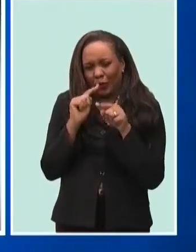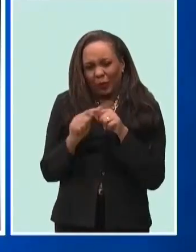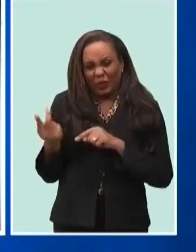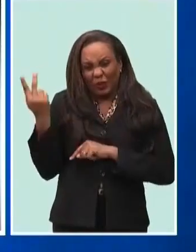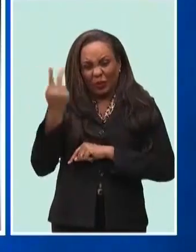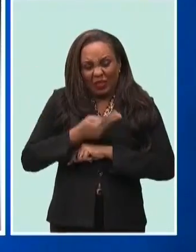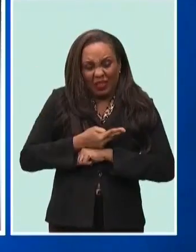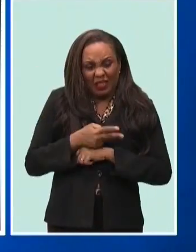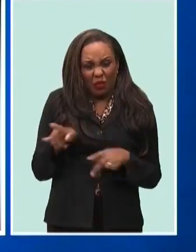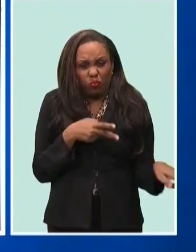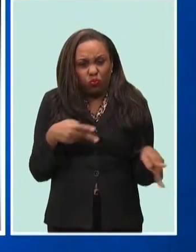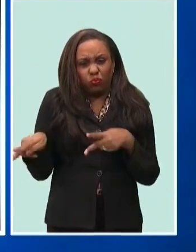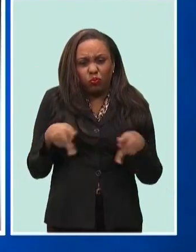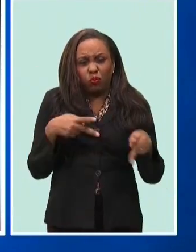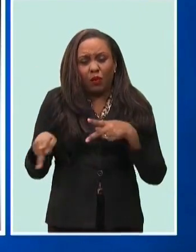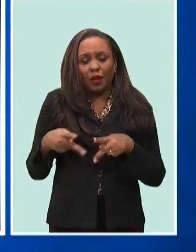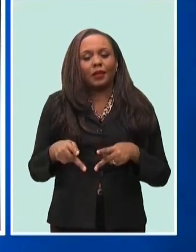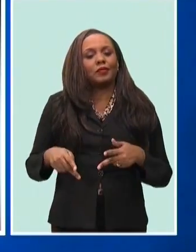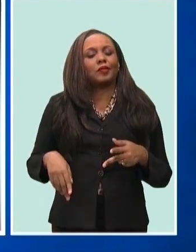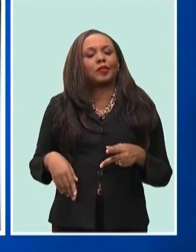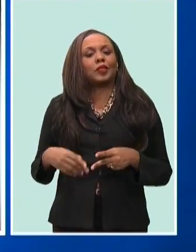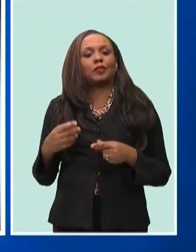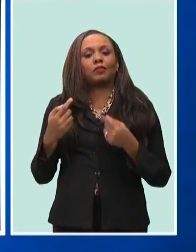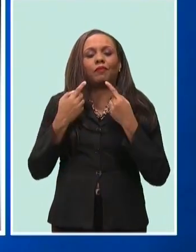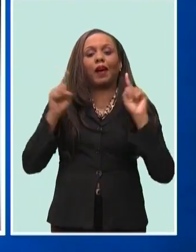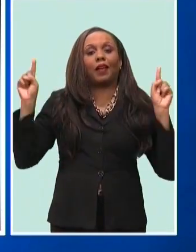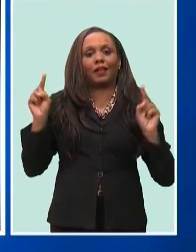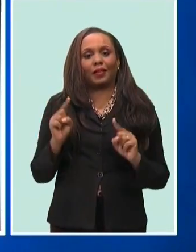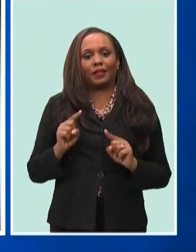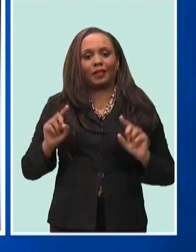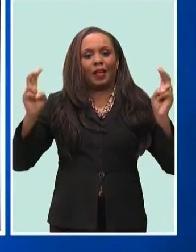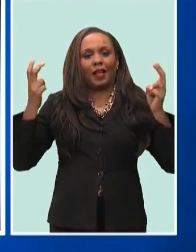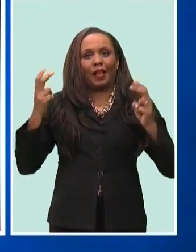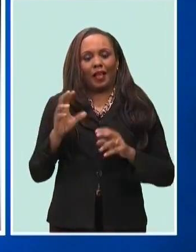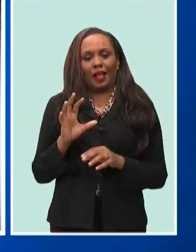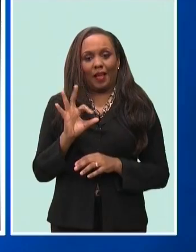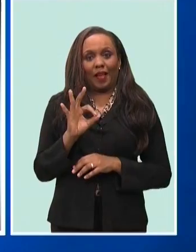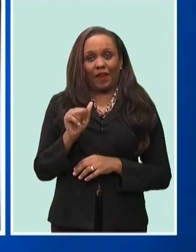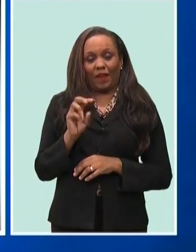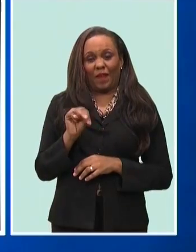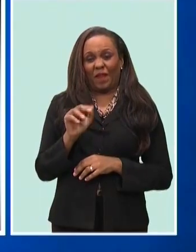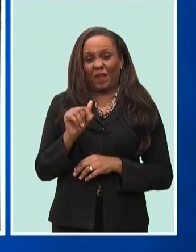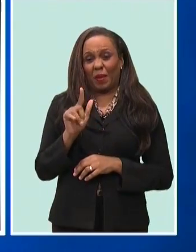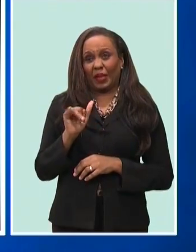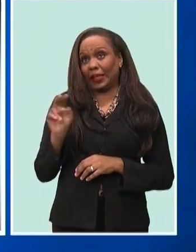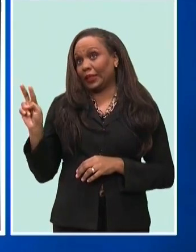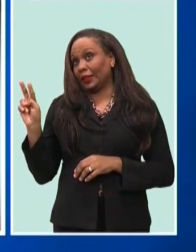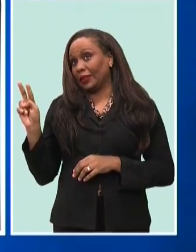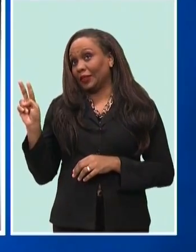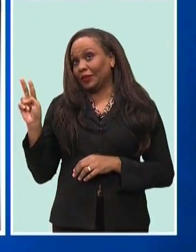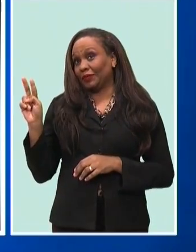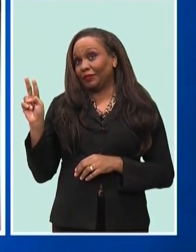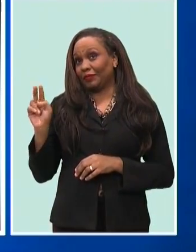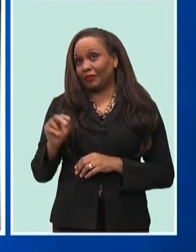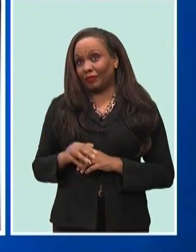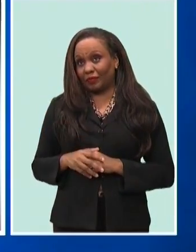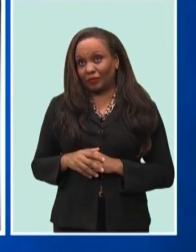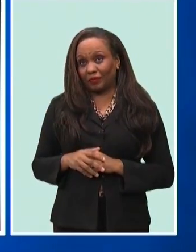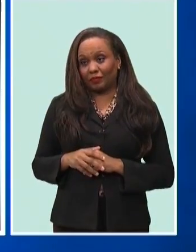of revelry, it was Family that reigned supreme, being played 346 times compared to Savannah